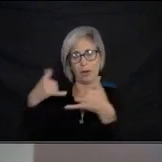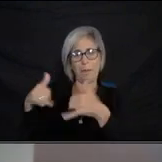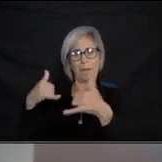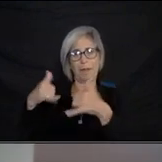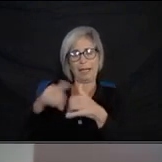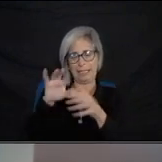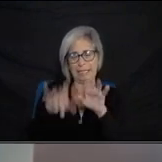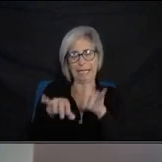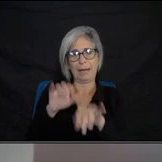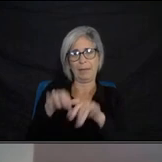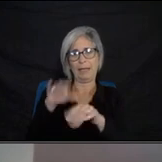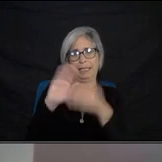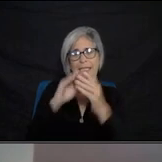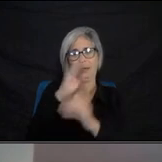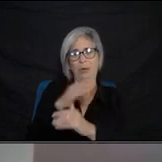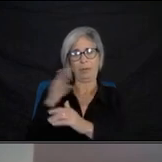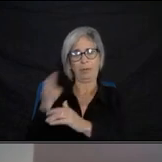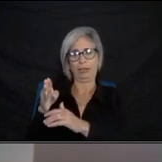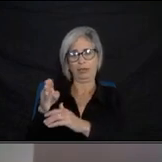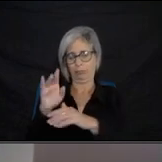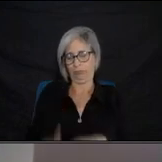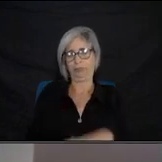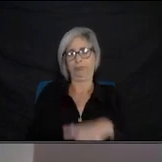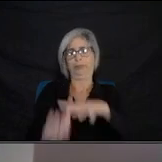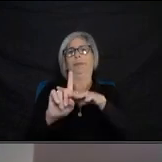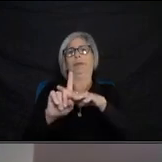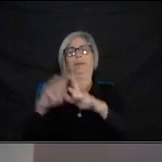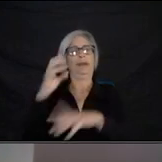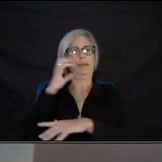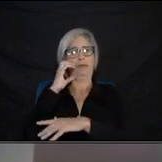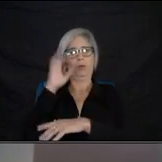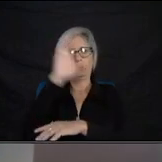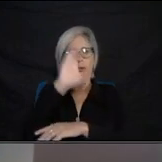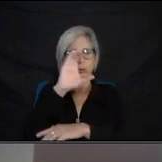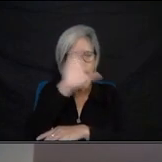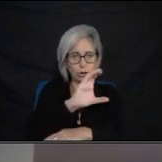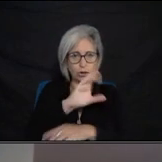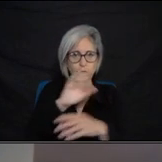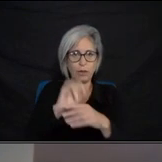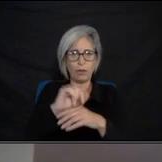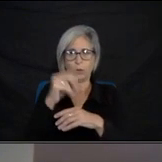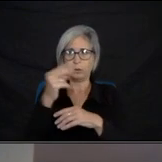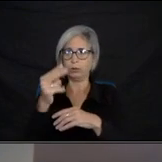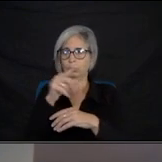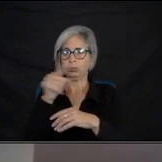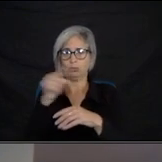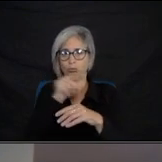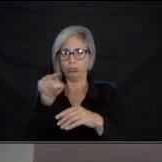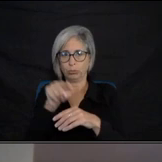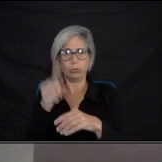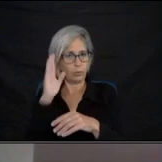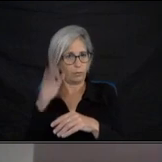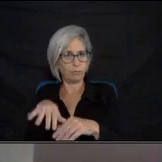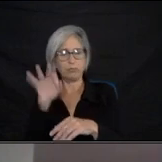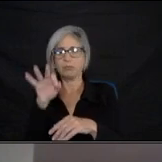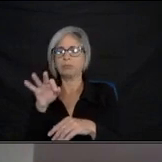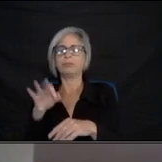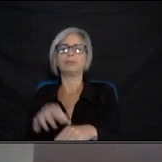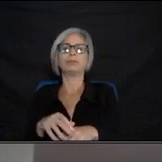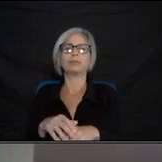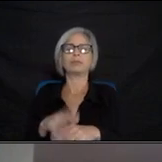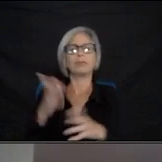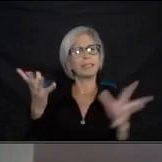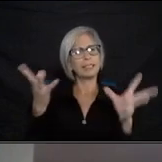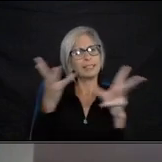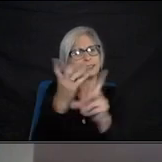type in City of Boynton Beach, it should come right up on your phone when you do that search in those two stores. So just a